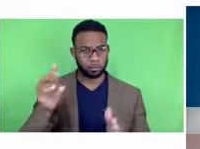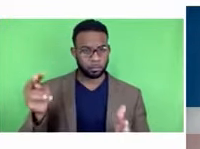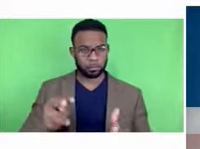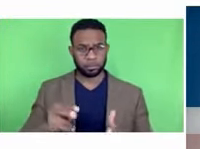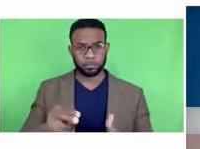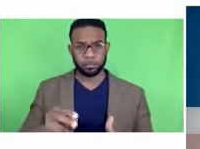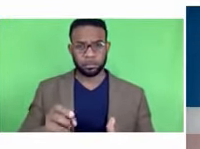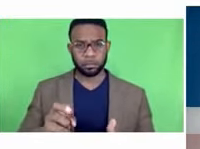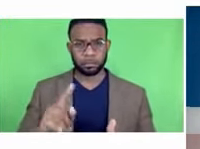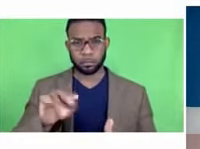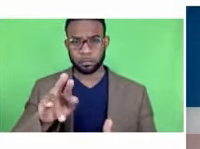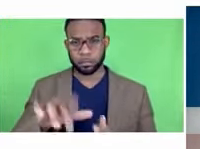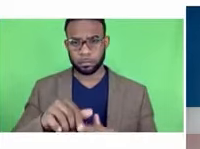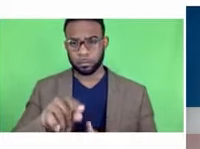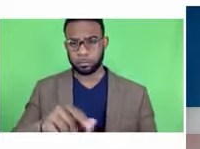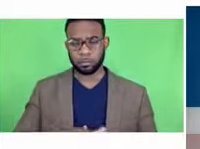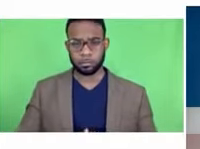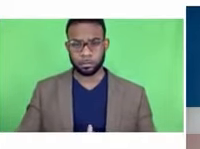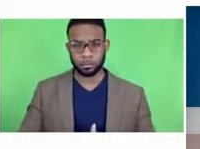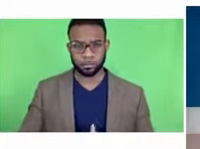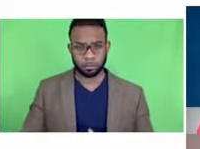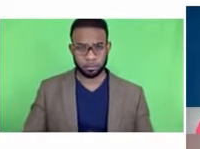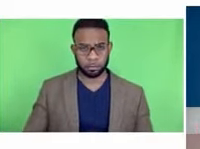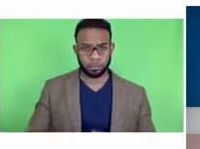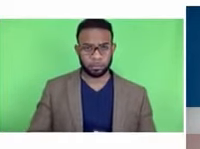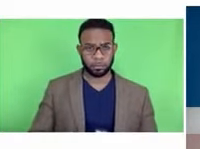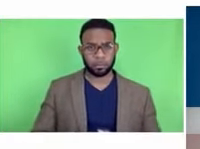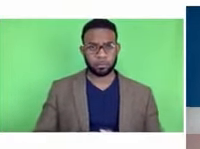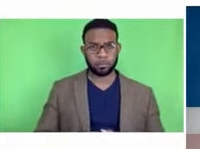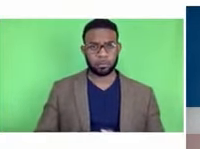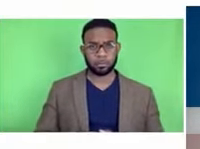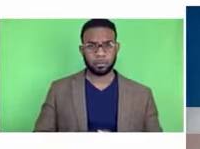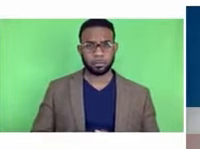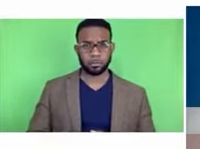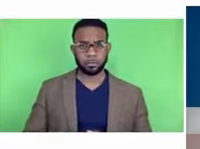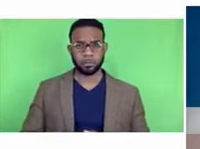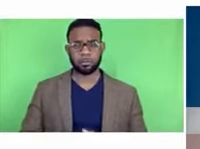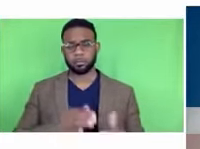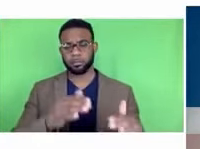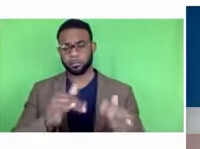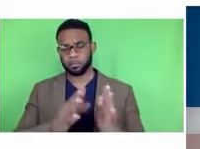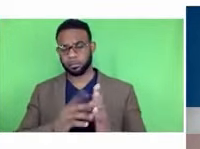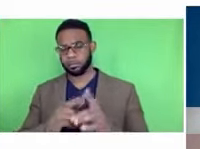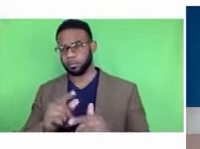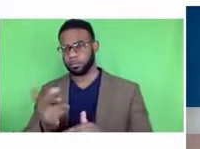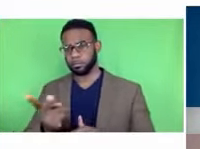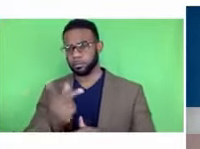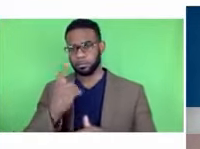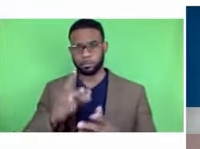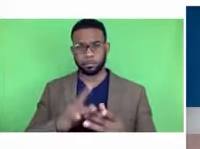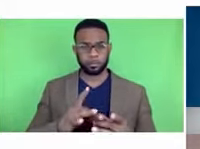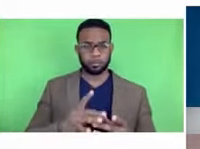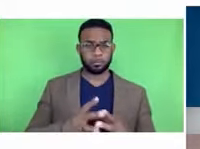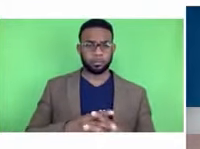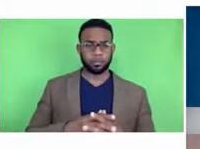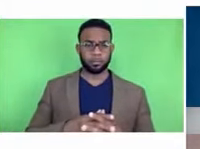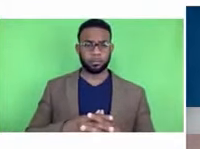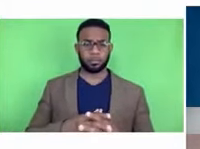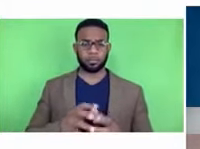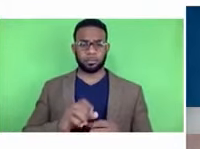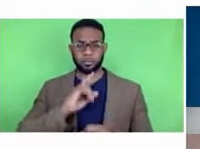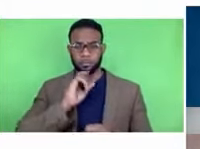And Travis, how about you? Well, it just kind of goes on to echo what the two have just already said, making sure that